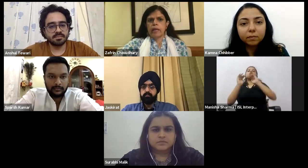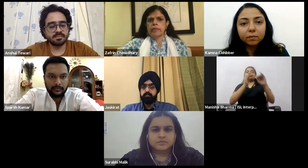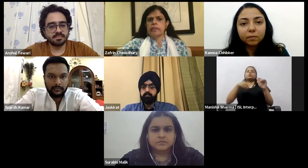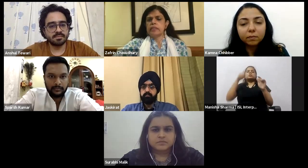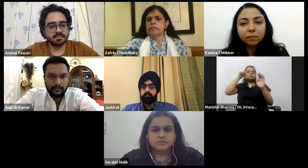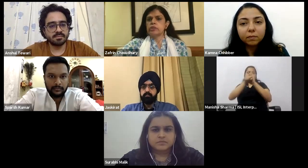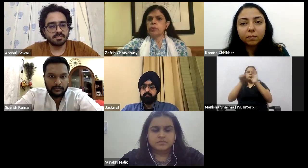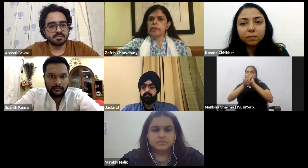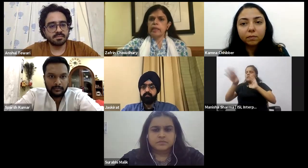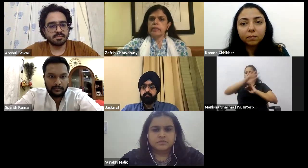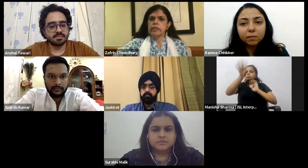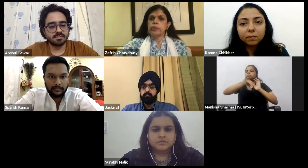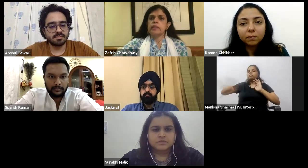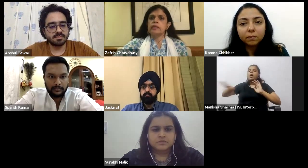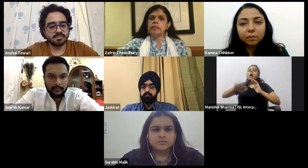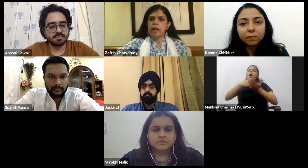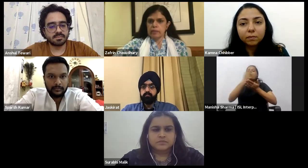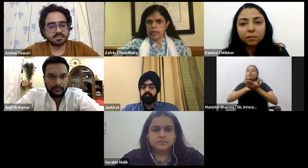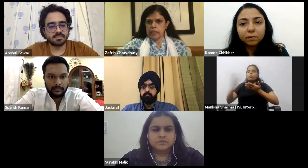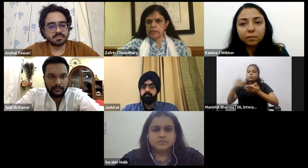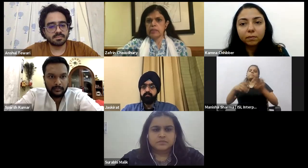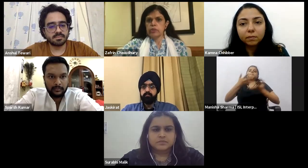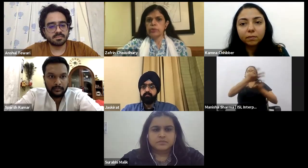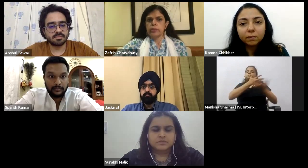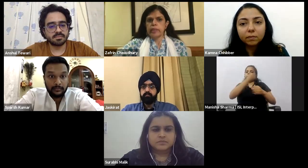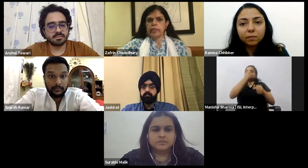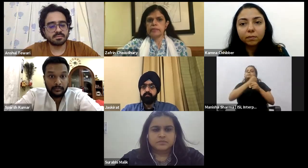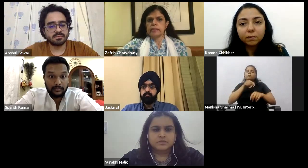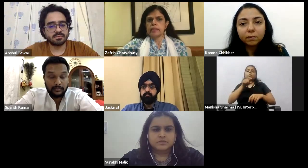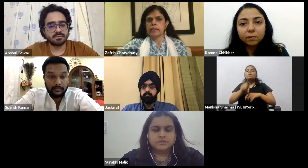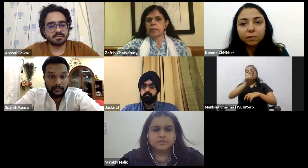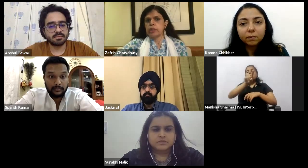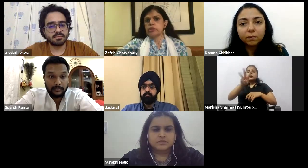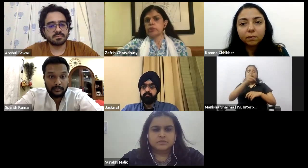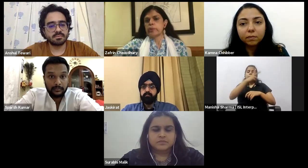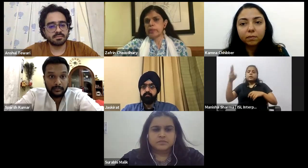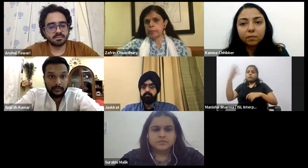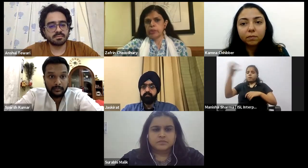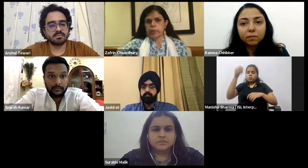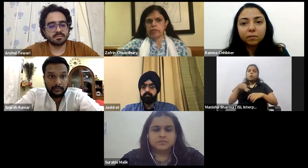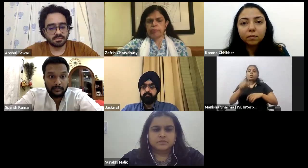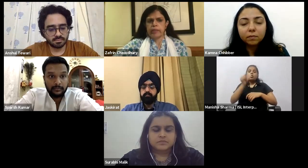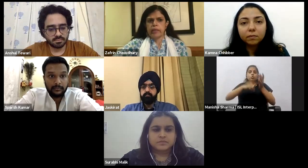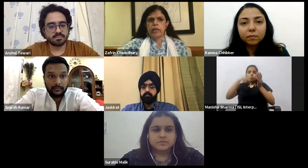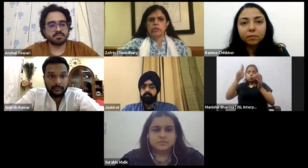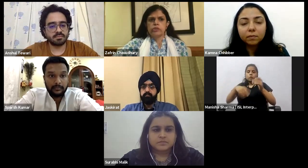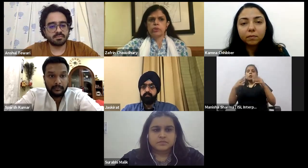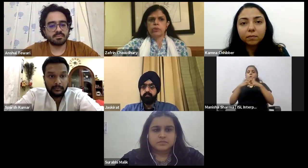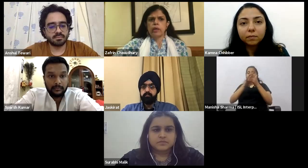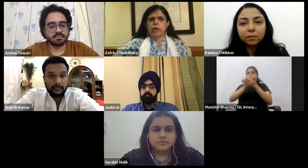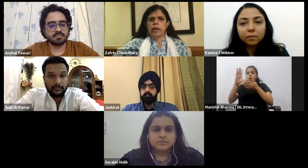discrimination. And then this is coordinated with 13 other agencies, including UN agencies like WHO,